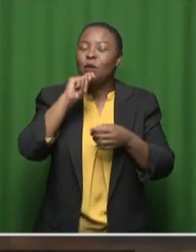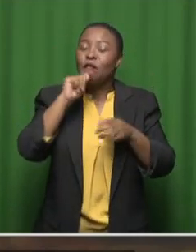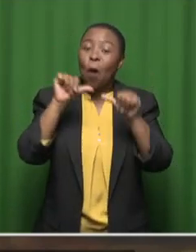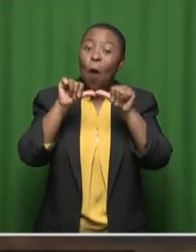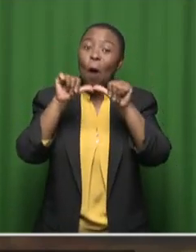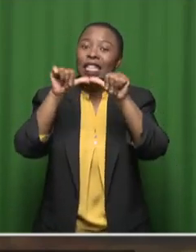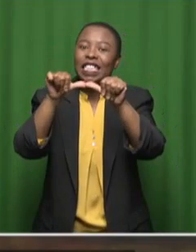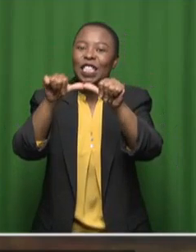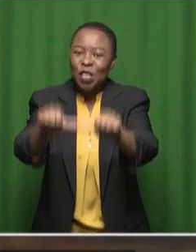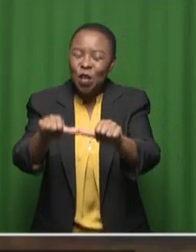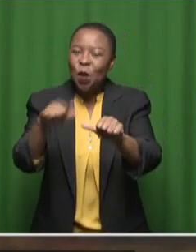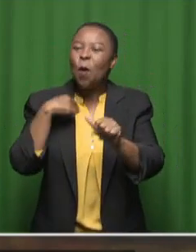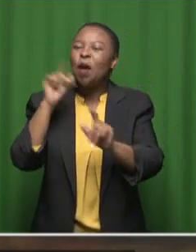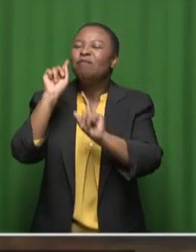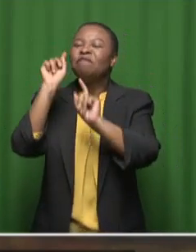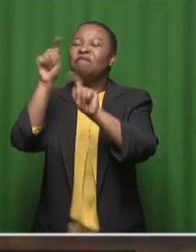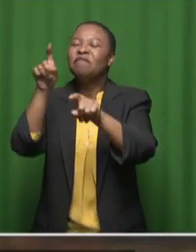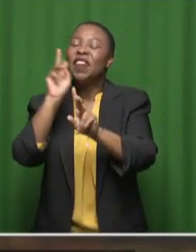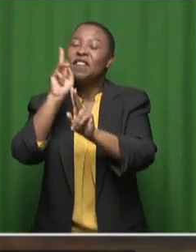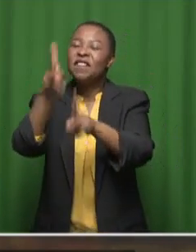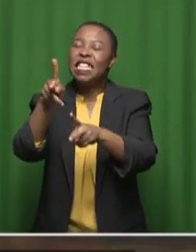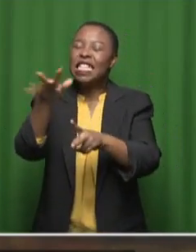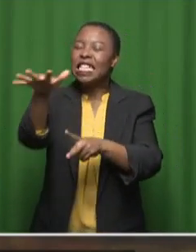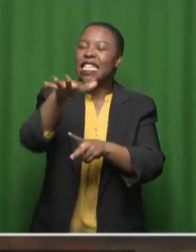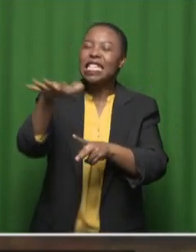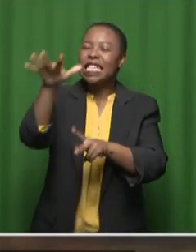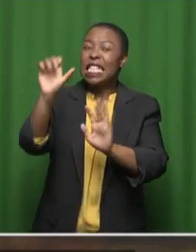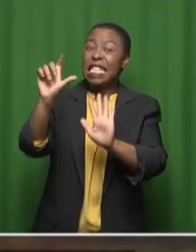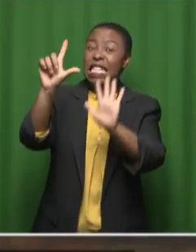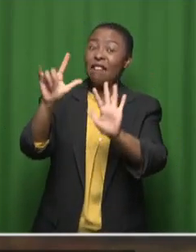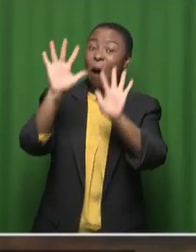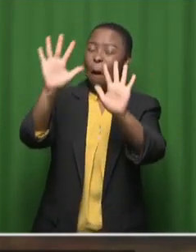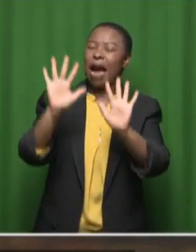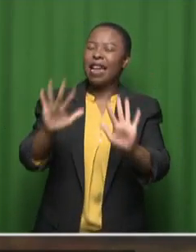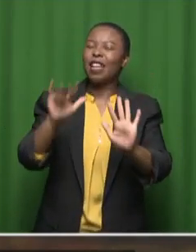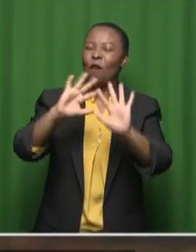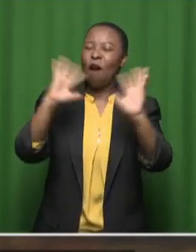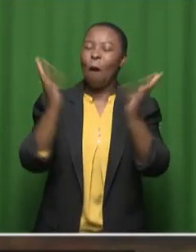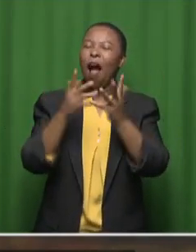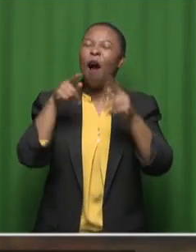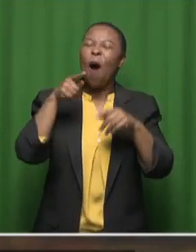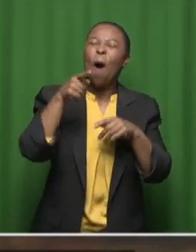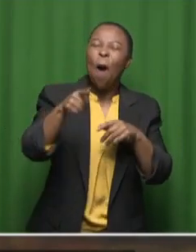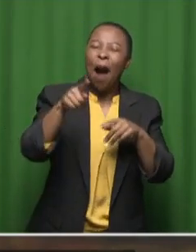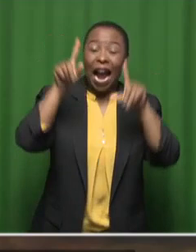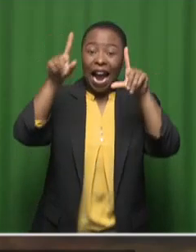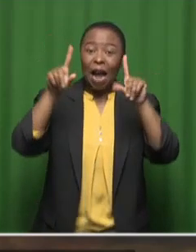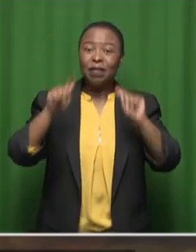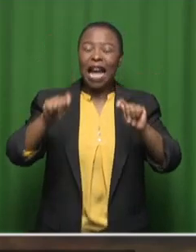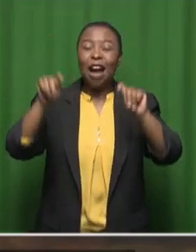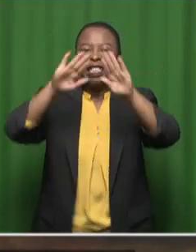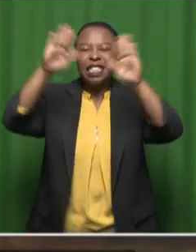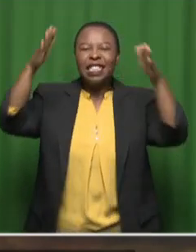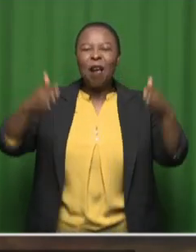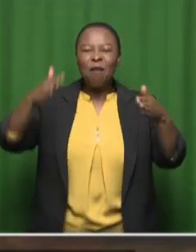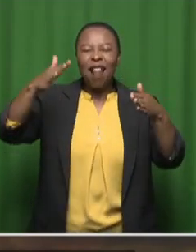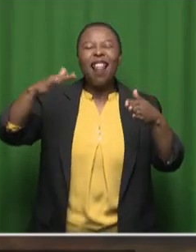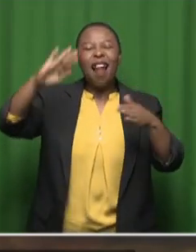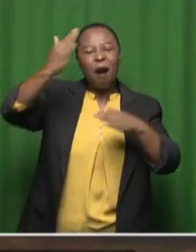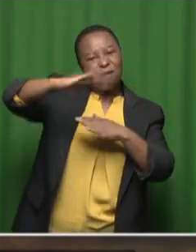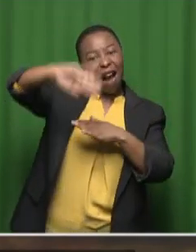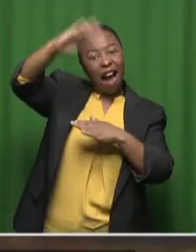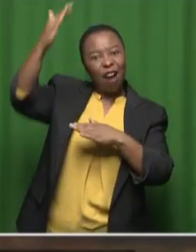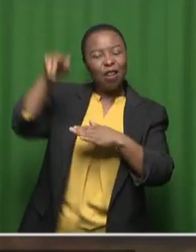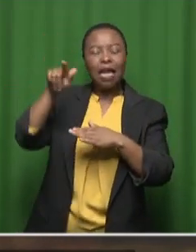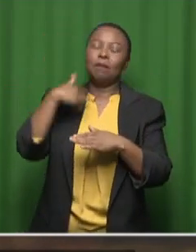journey, and we're visiting one of the 7 wonders of the world, which is, of course, Table Mountain in Cape Town in the Western Cape, one of